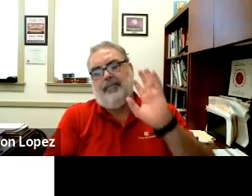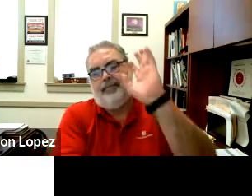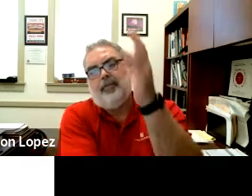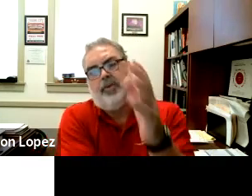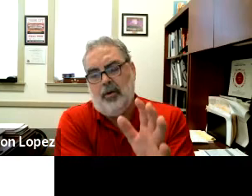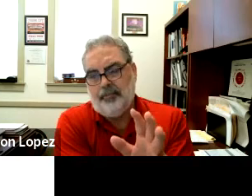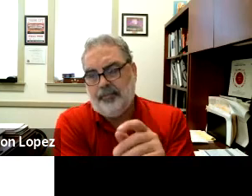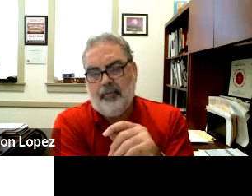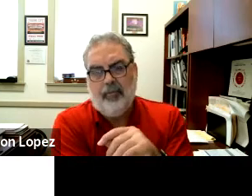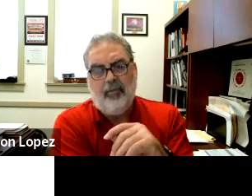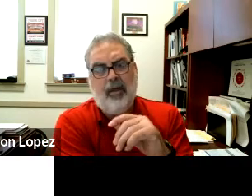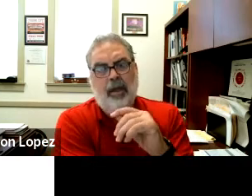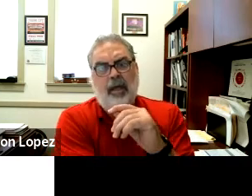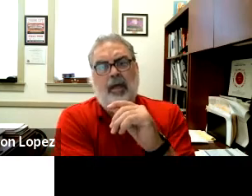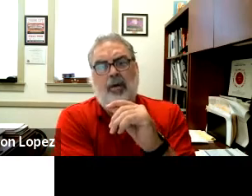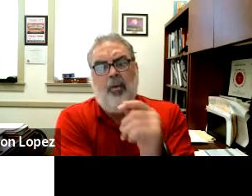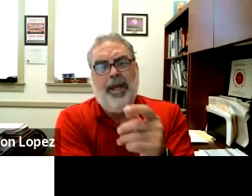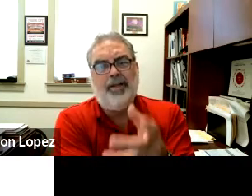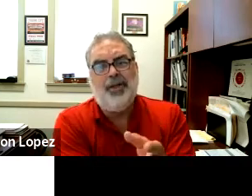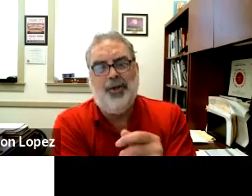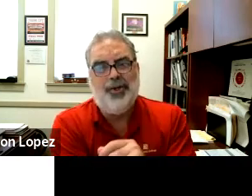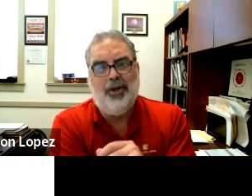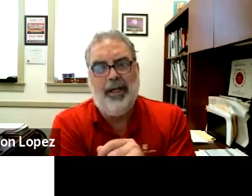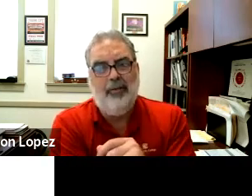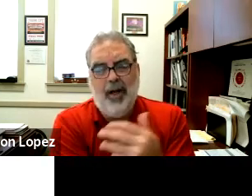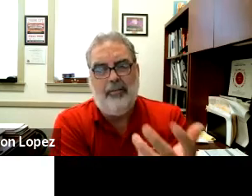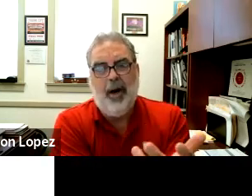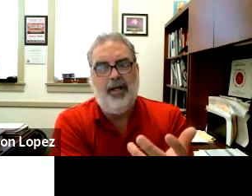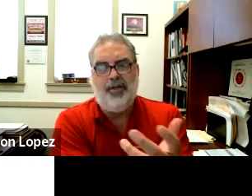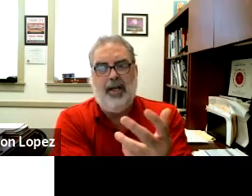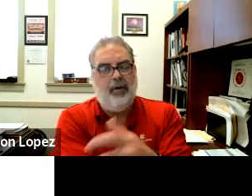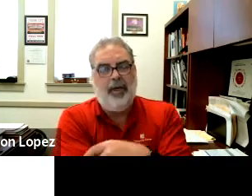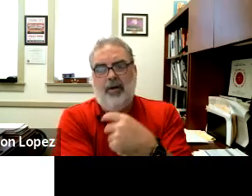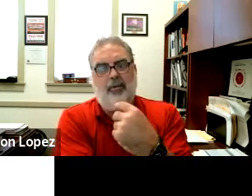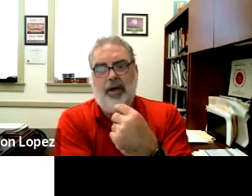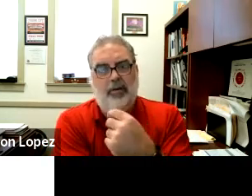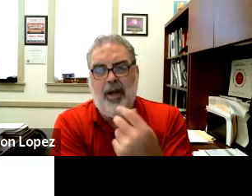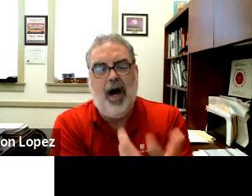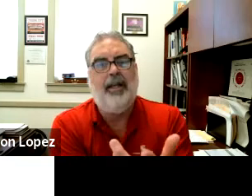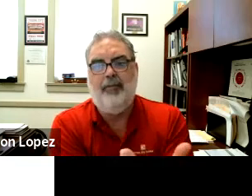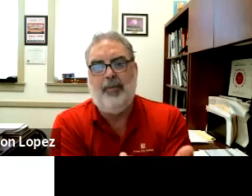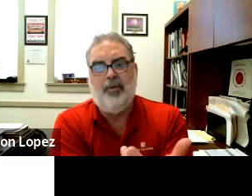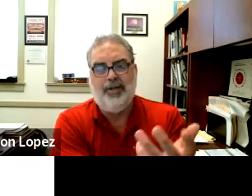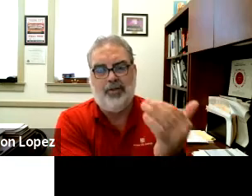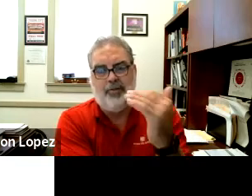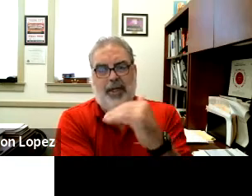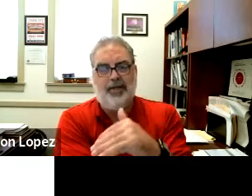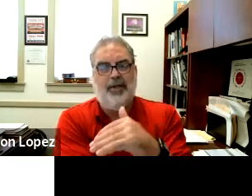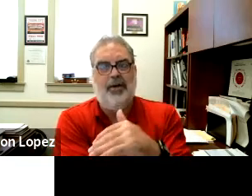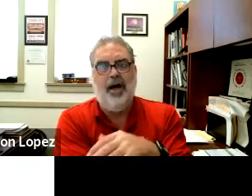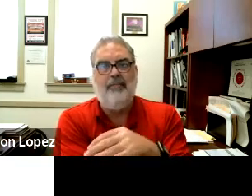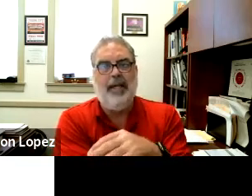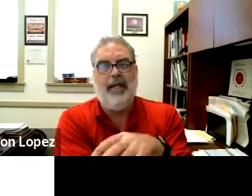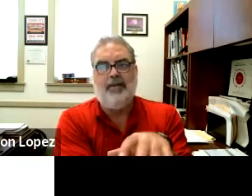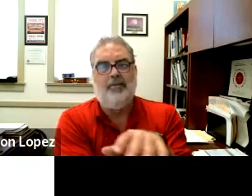Okay, so we institutionally, we don't punish anyone. We don't not give people resources because